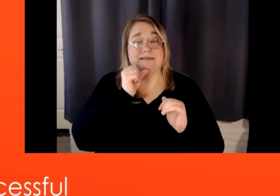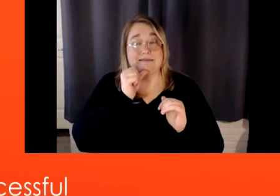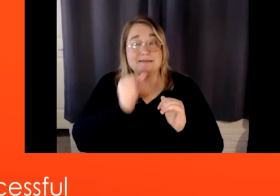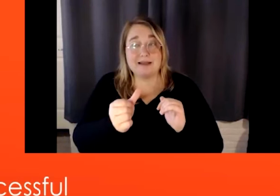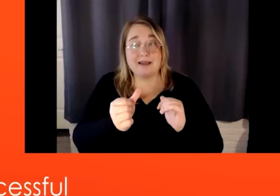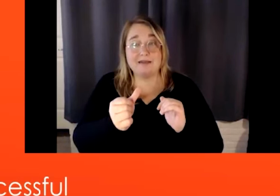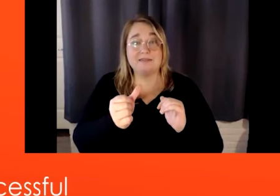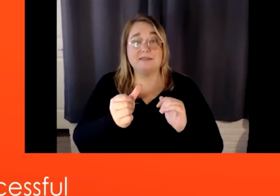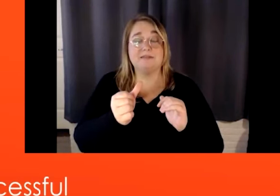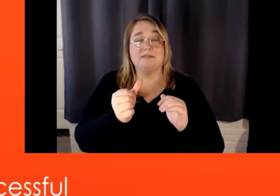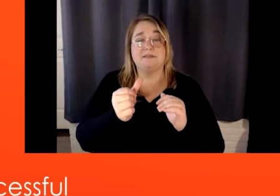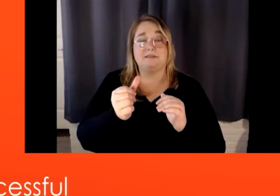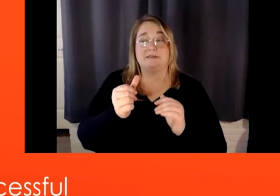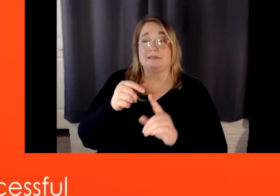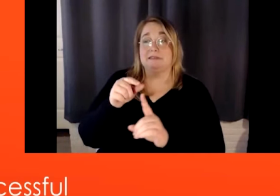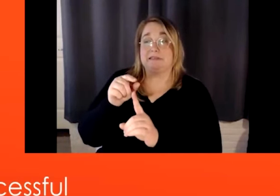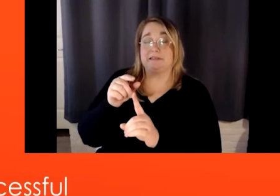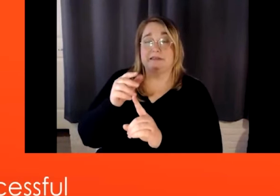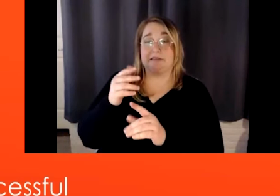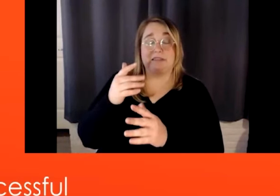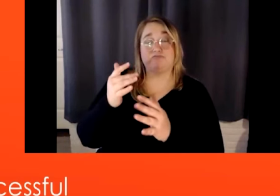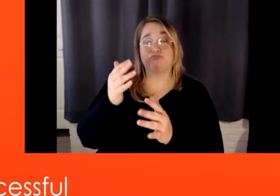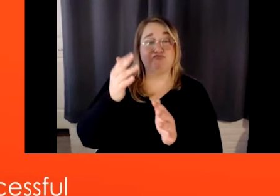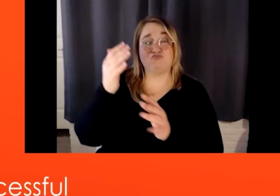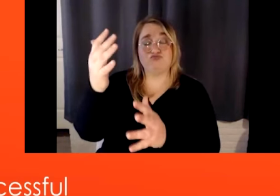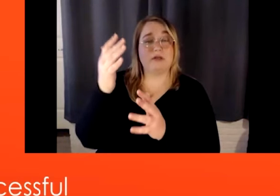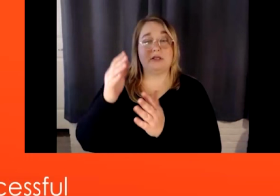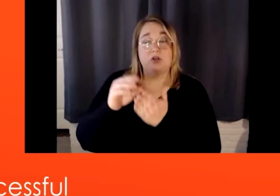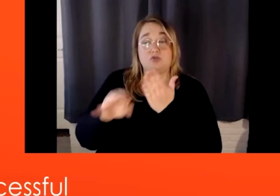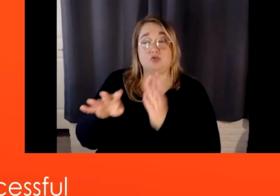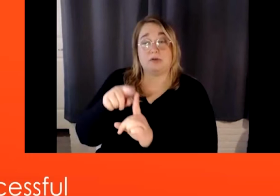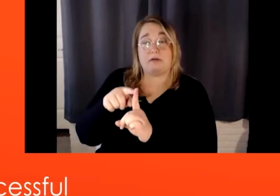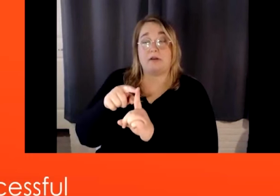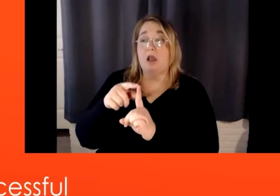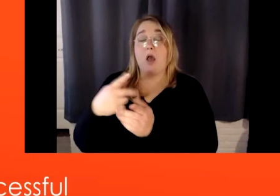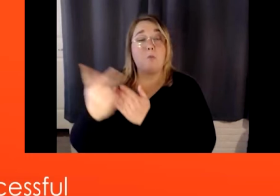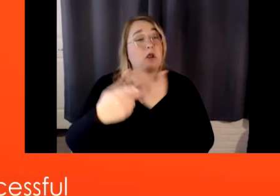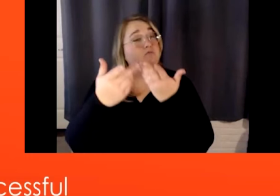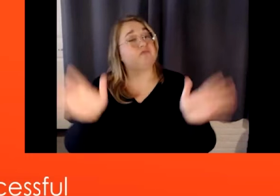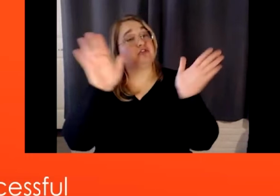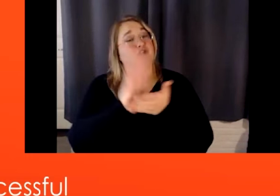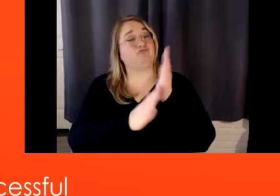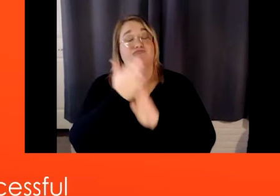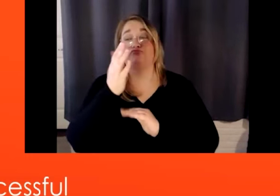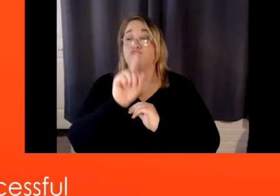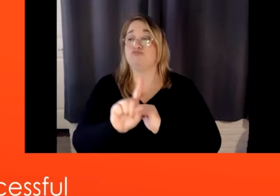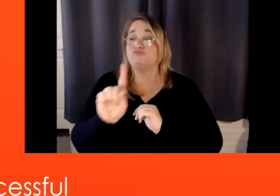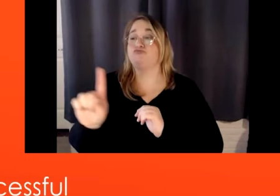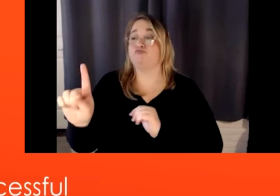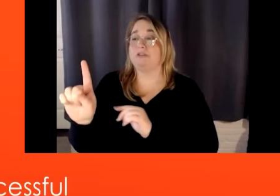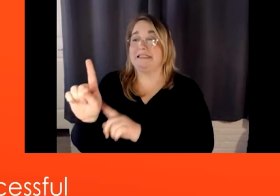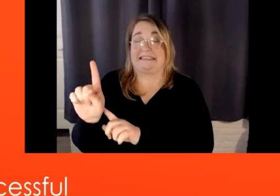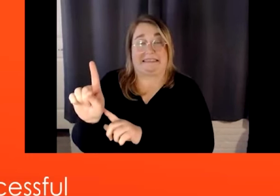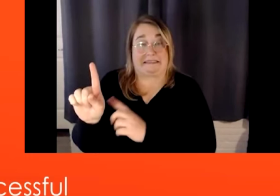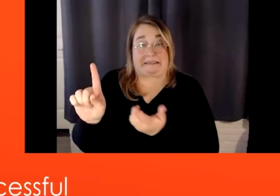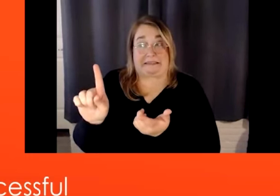program and they don't have all of the tools that were necessary to land that